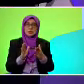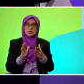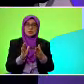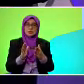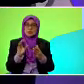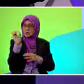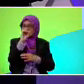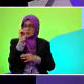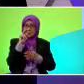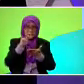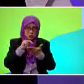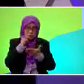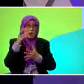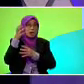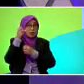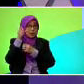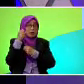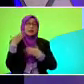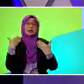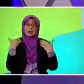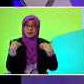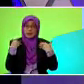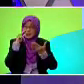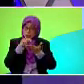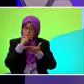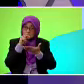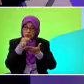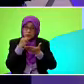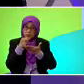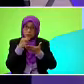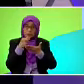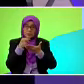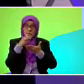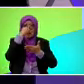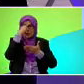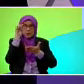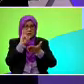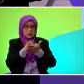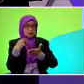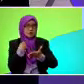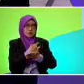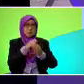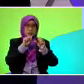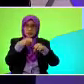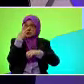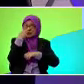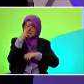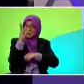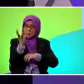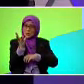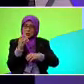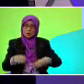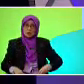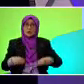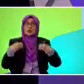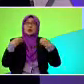But milk has nutrients. That's why we can see, we can observe microorganisms grow and it will